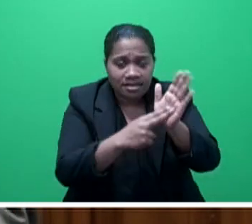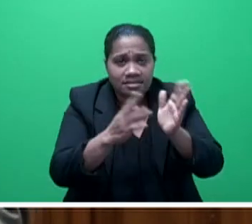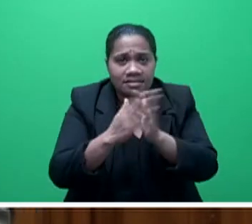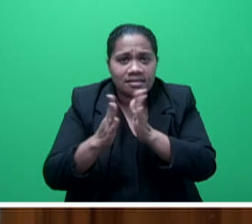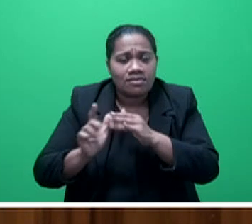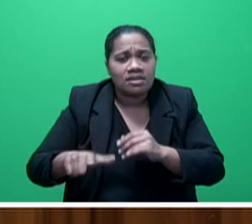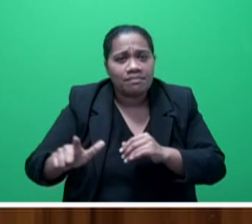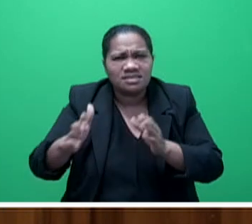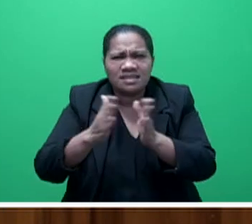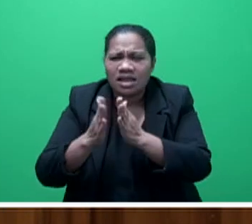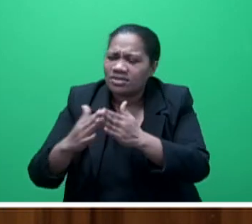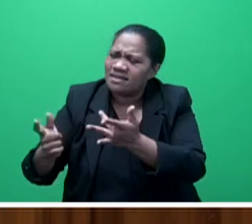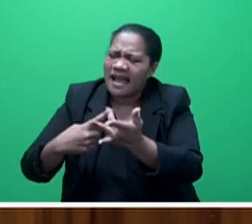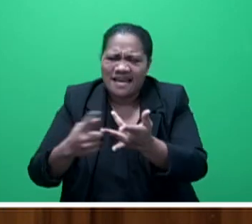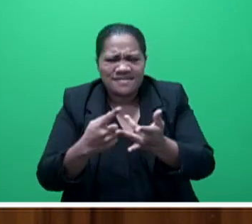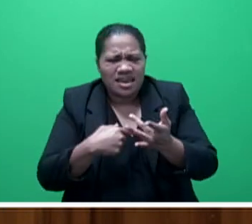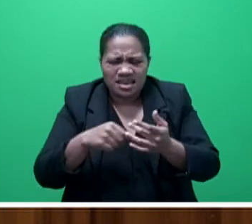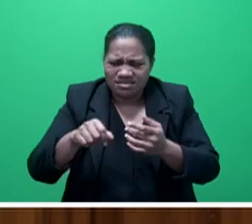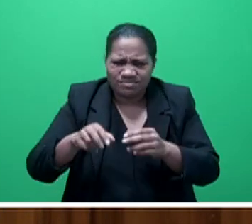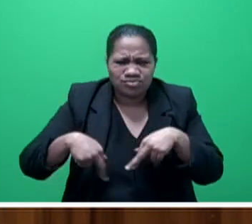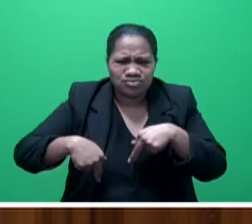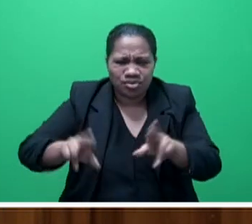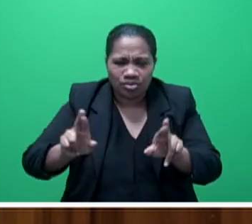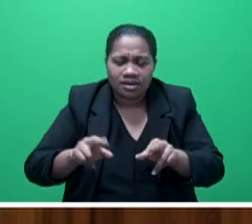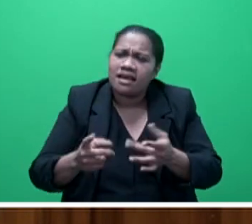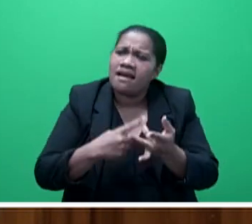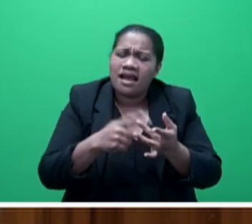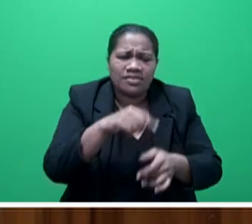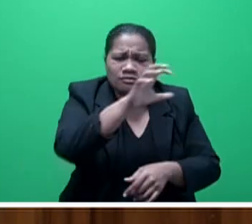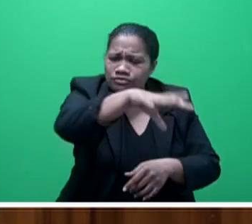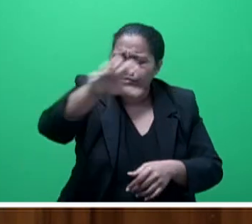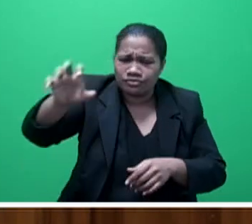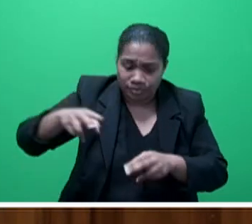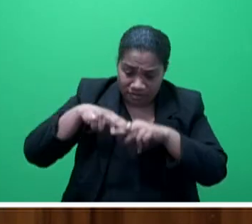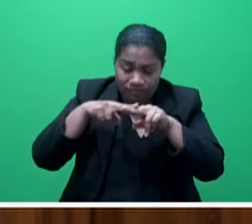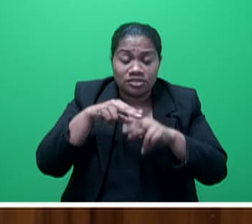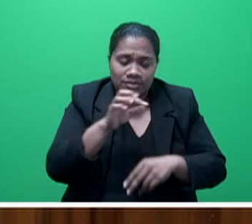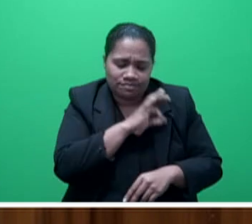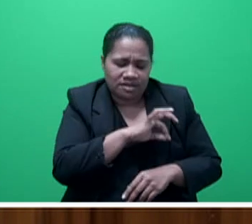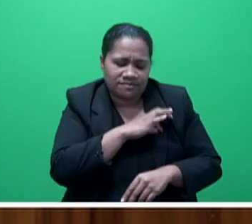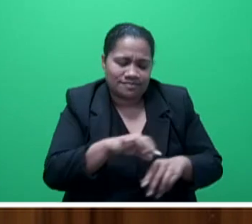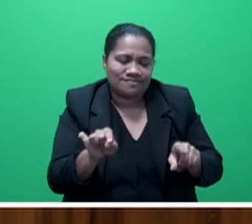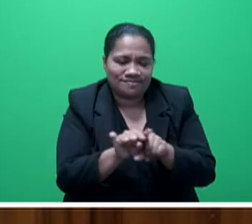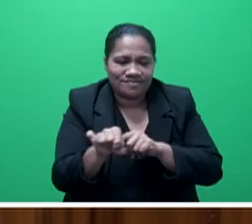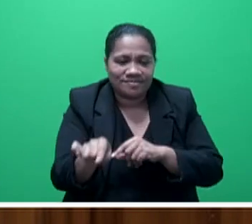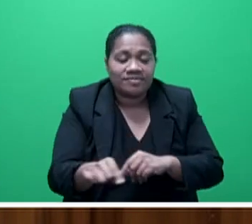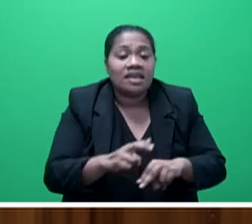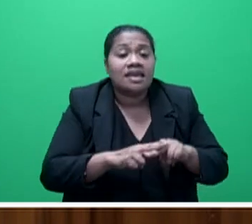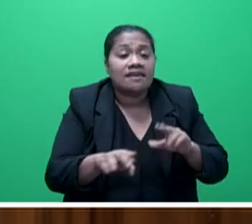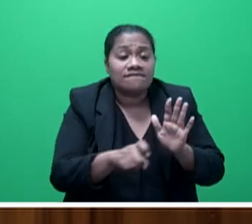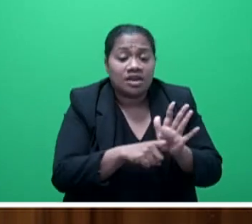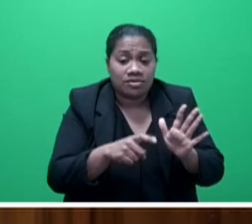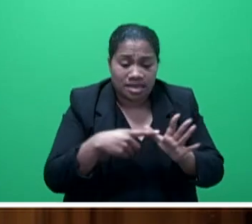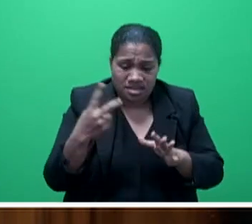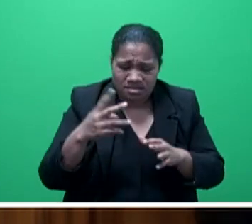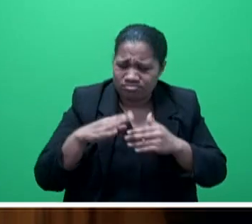in Suva. Other urban centers around Fiji will also benefit. Over the next 12 months, the FRA Critical Bridges Program will complete